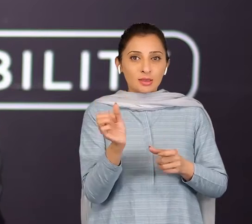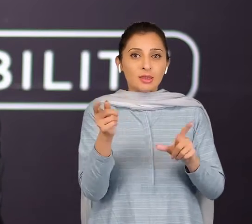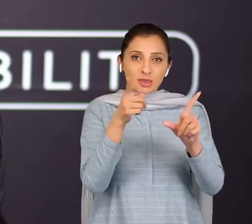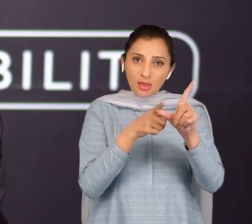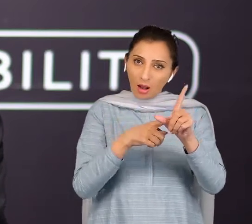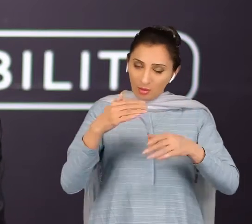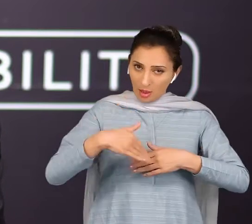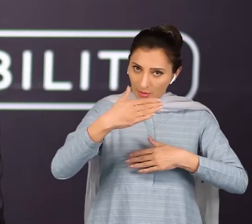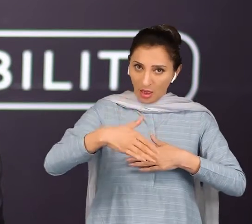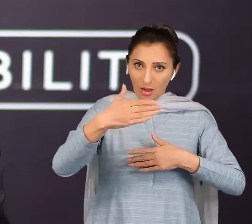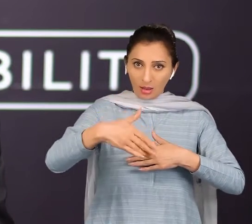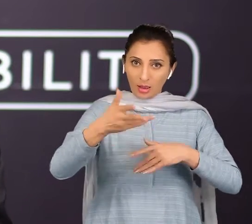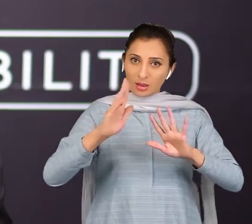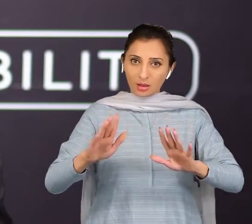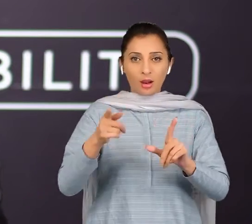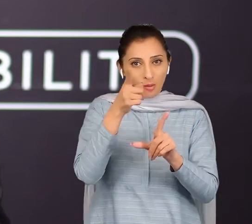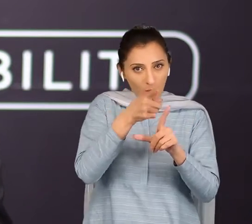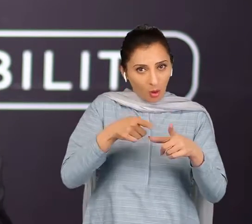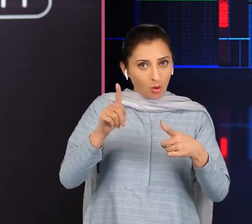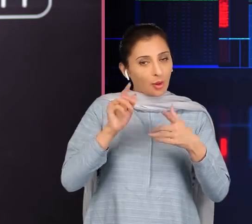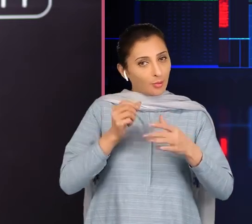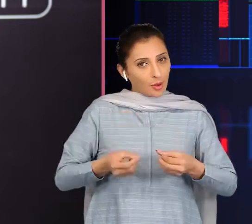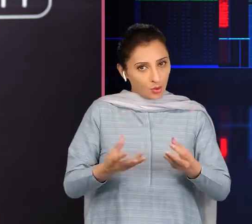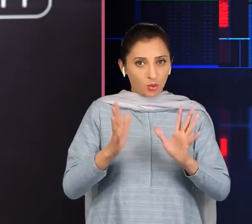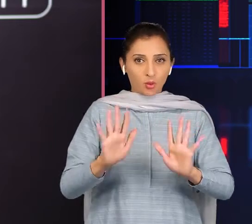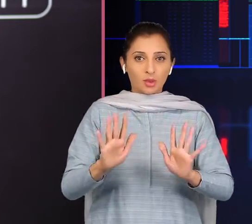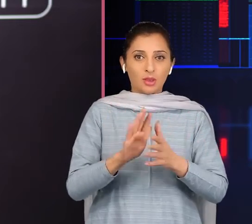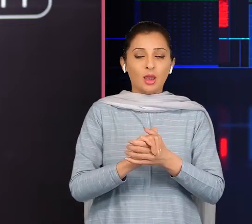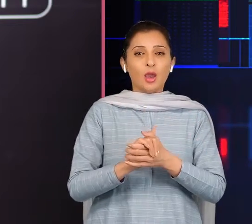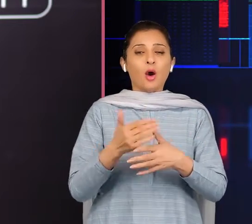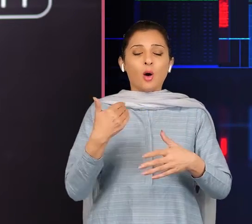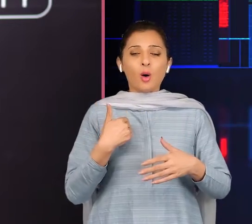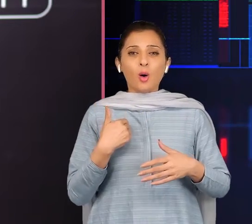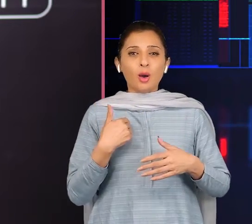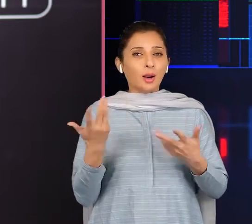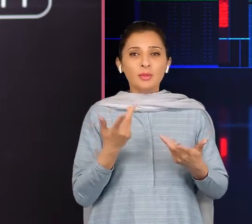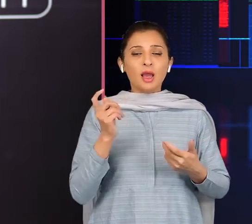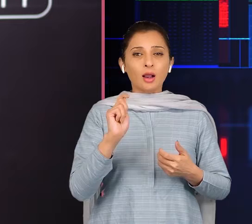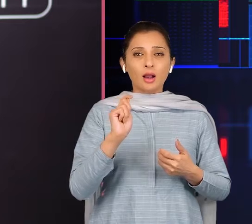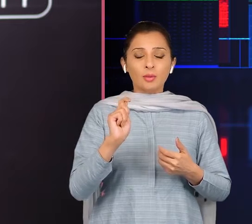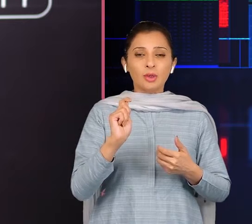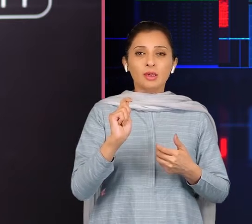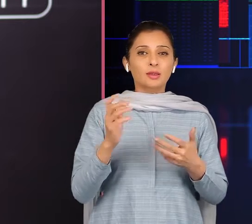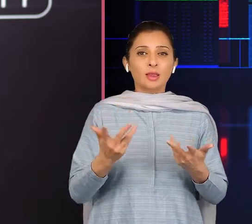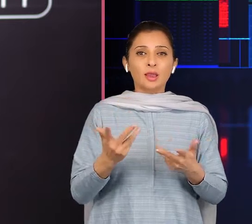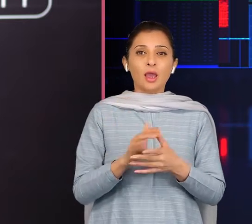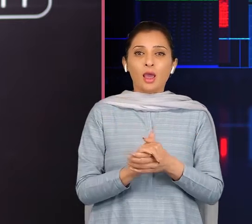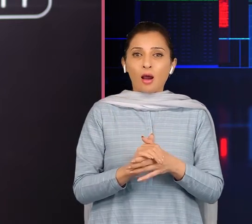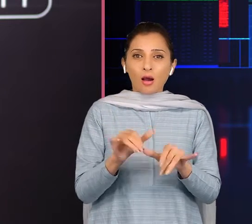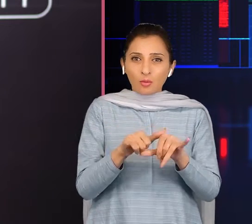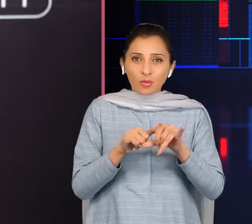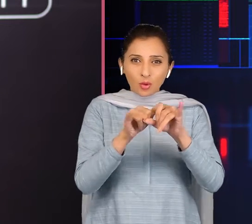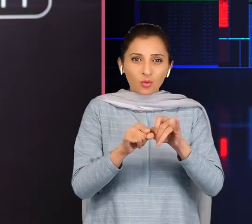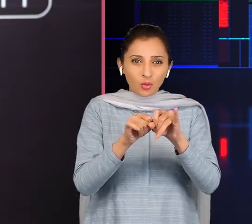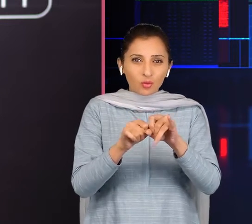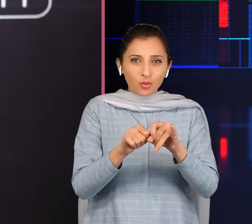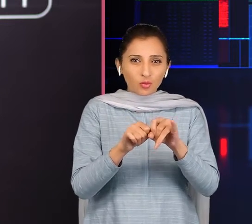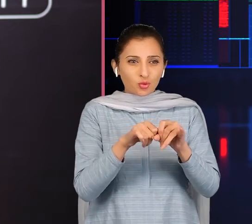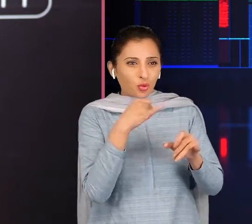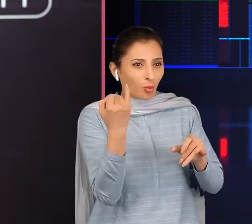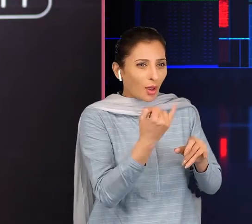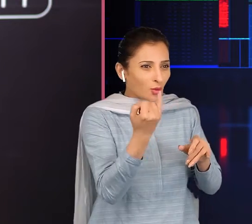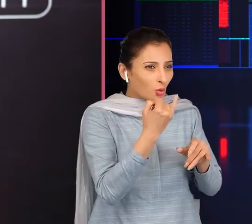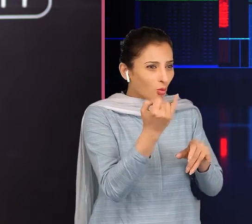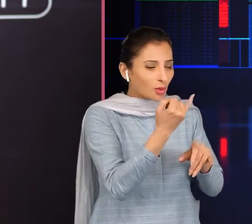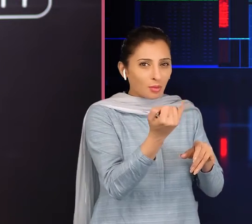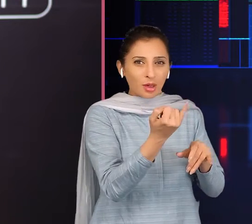be 6 years to us operating in Lahore, and we've been involved in rescue of street animals